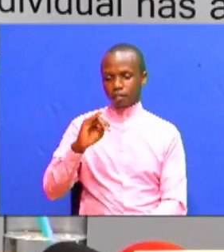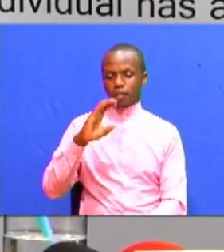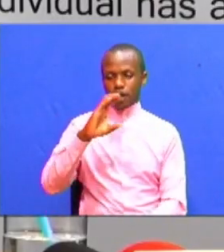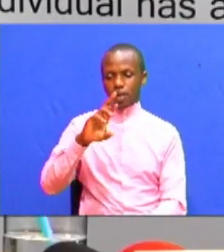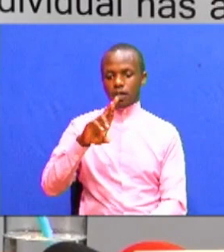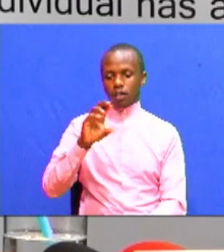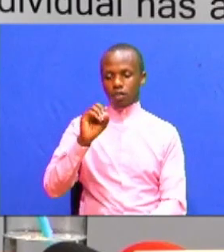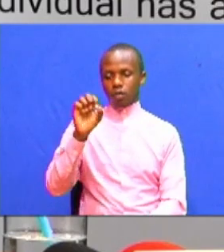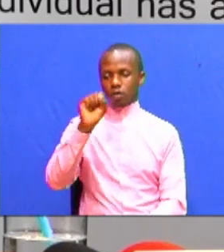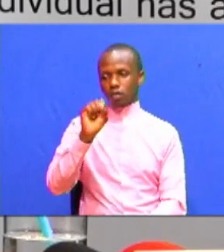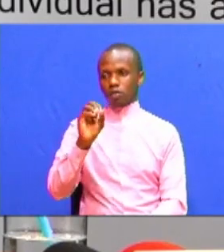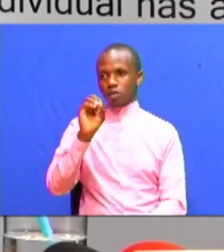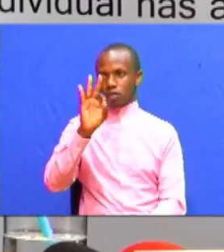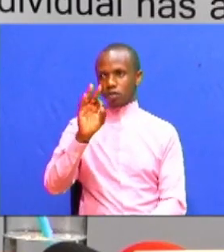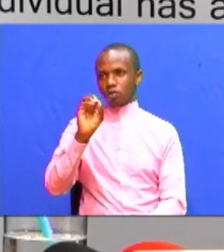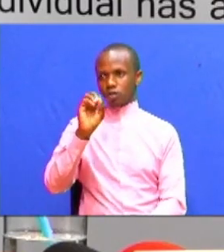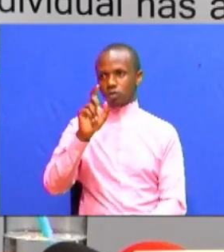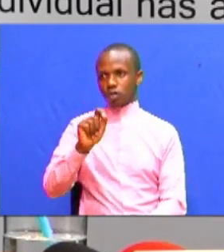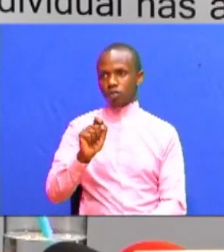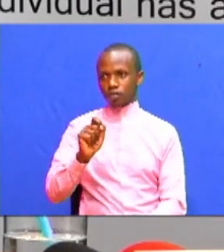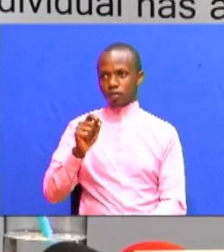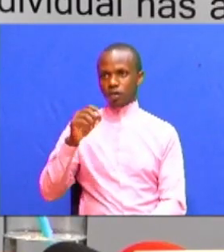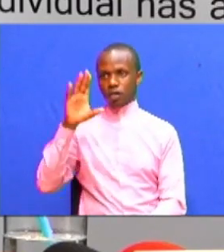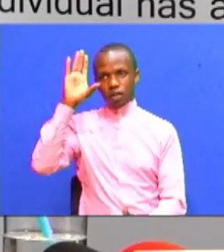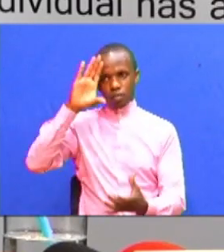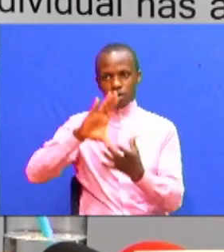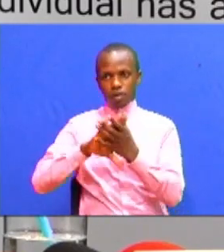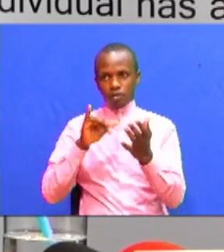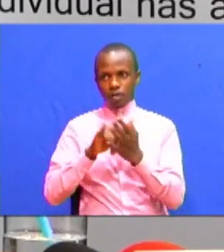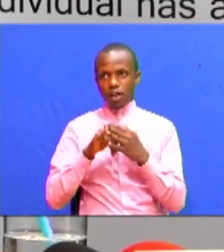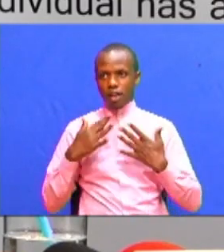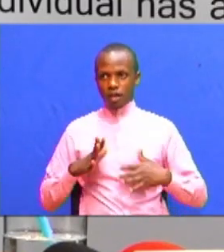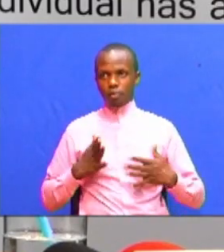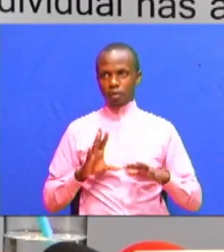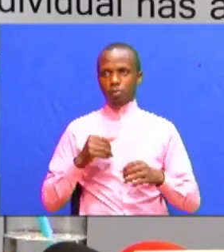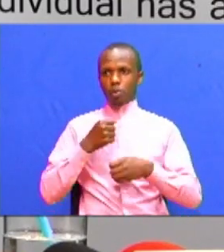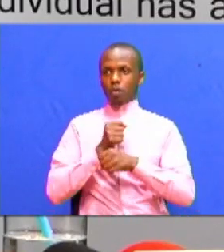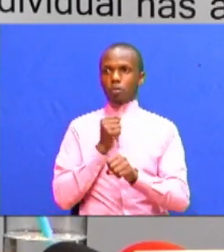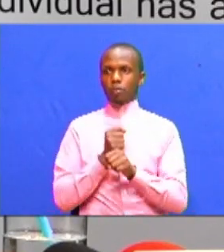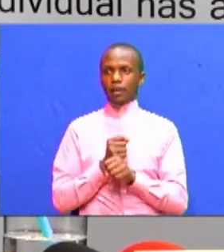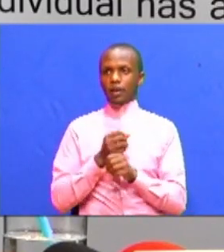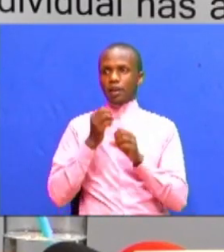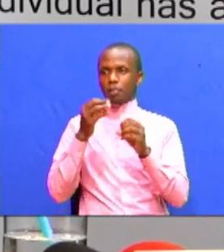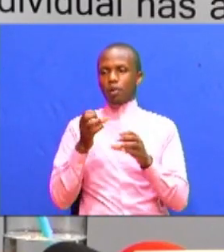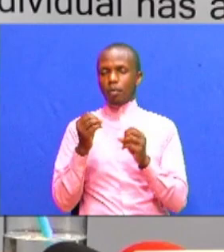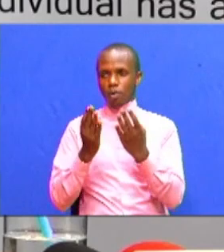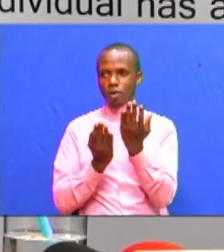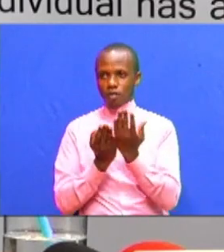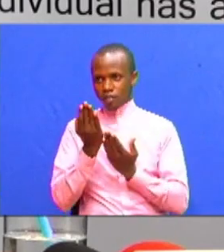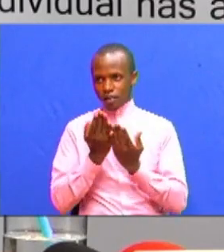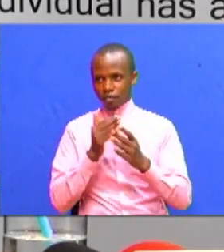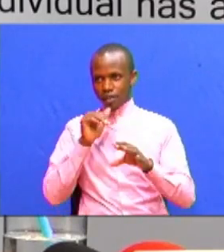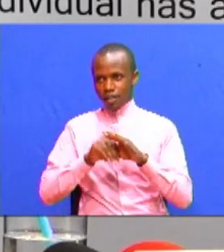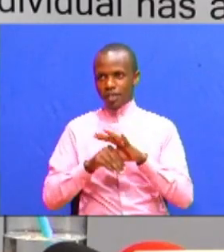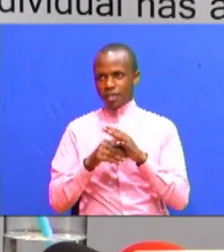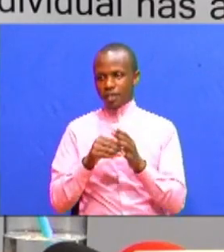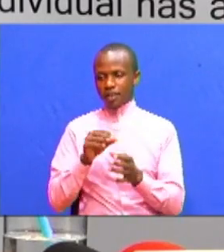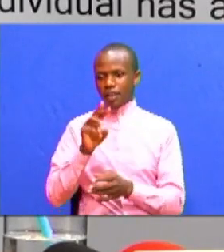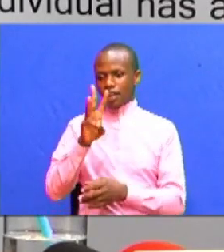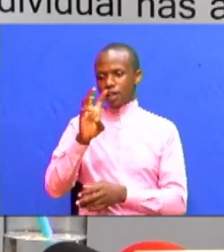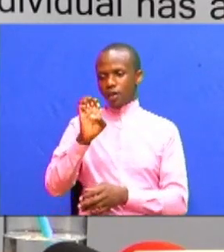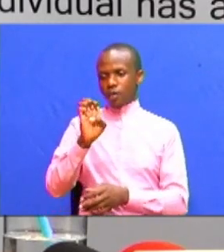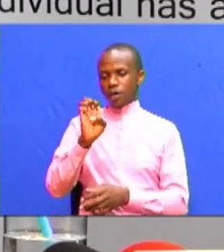is a strength. People with disabilities make our company, our products, our services, our website, our culture